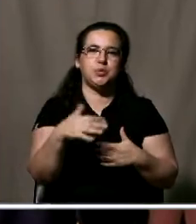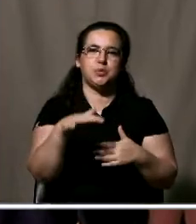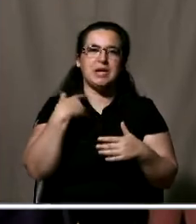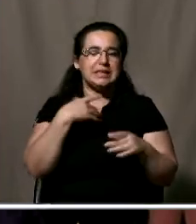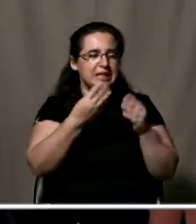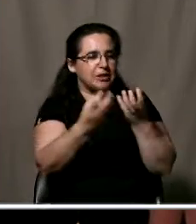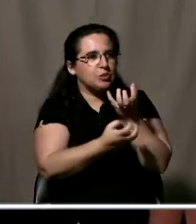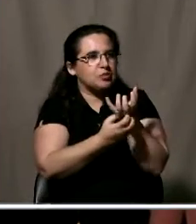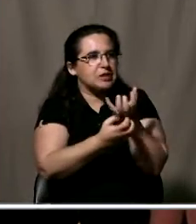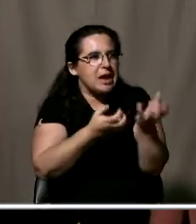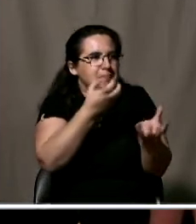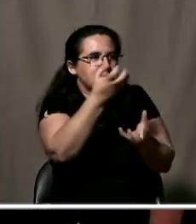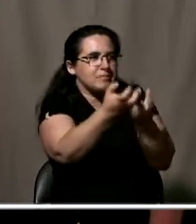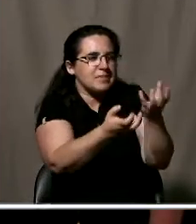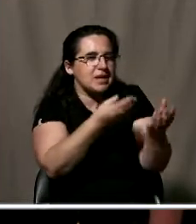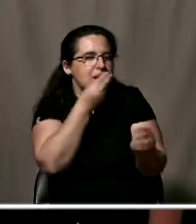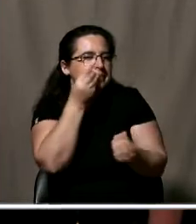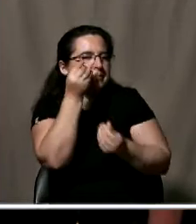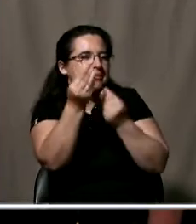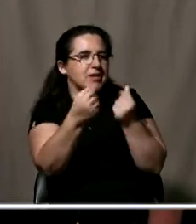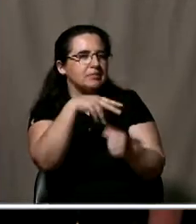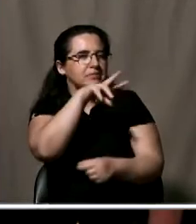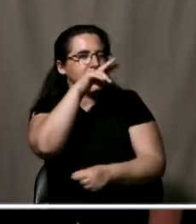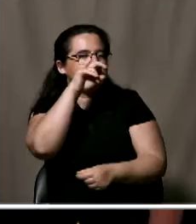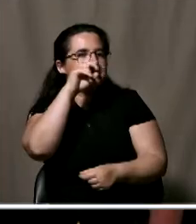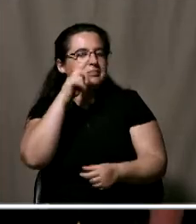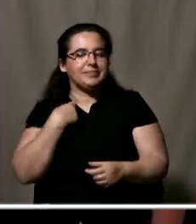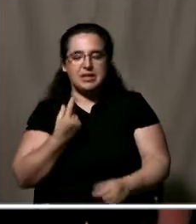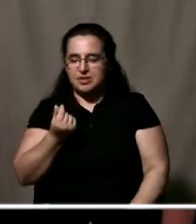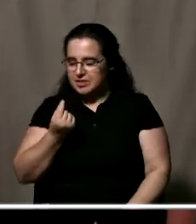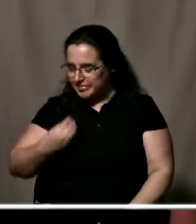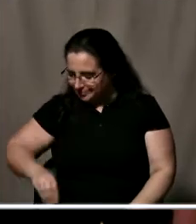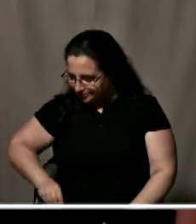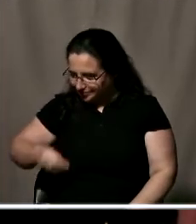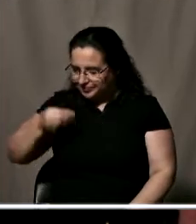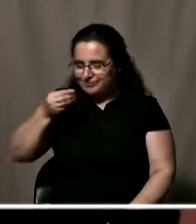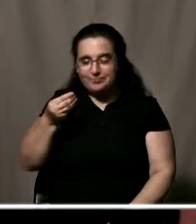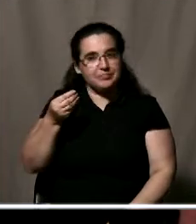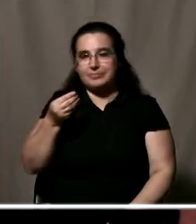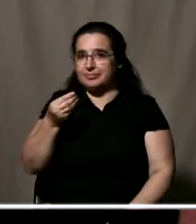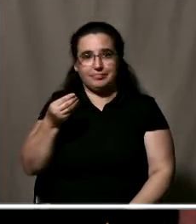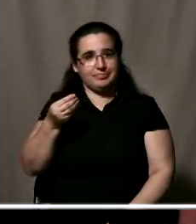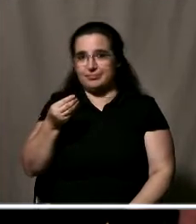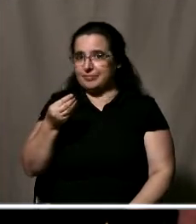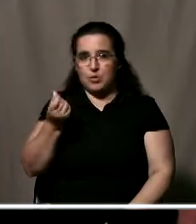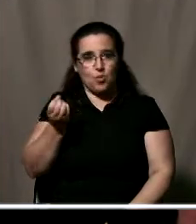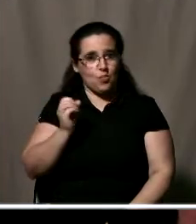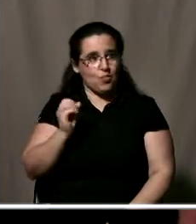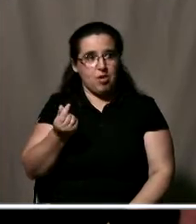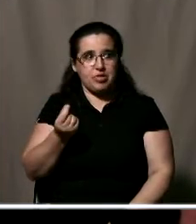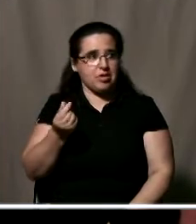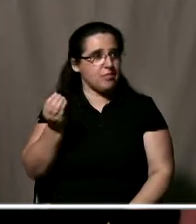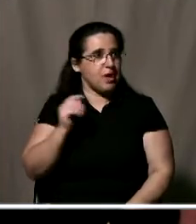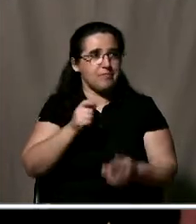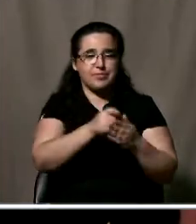ser cozinhada saborosamente. He looked in and he knew he couldn't afford it. E ele olhava para aquilo e via, bom, eu não tenho dinheiro para esta comida. So he ate